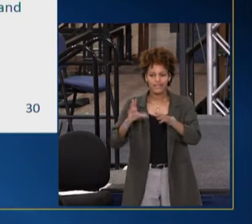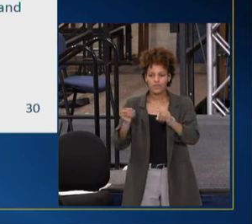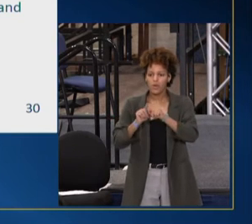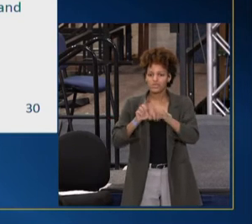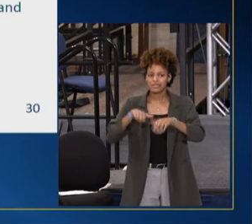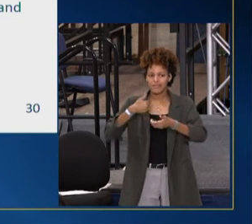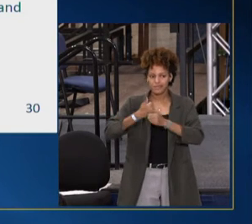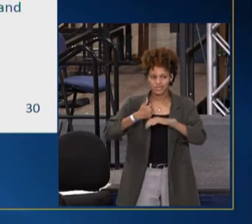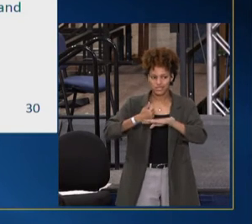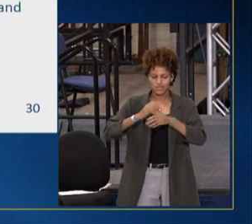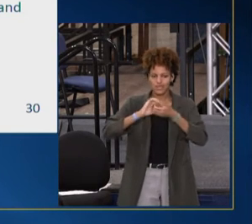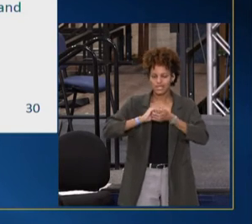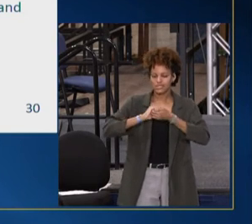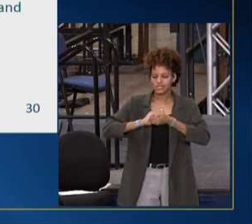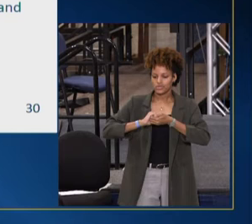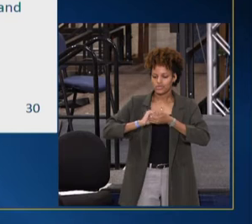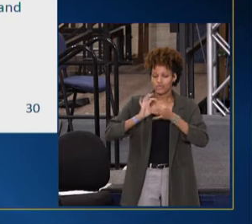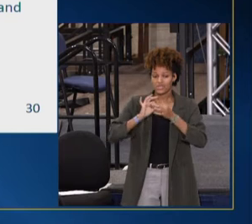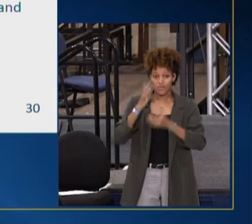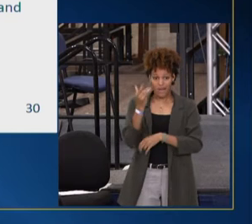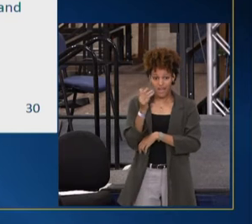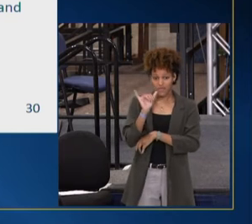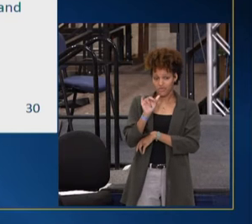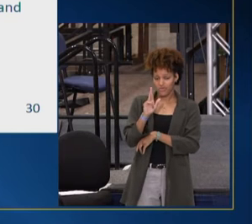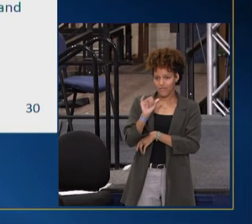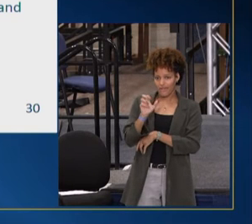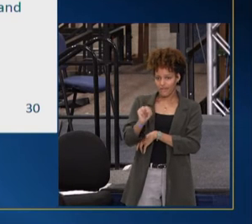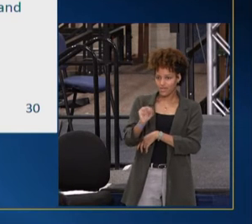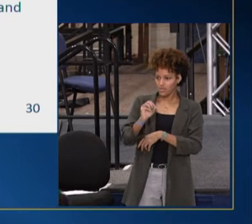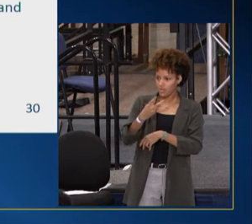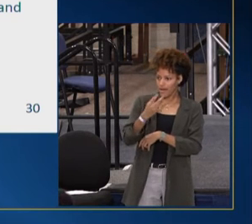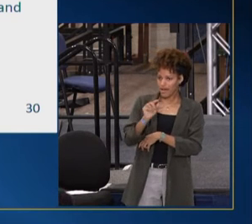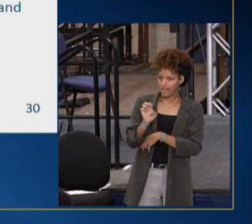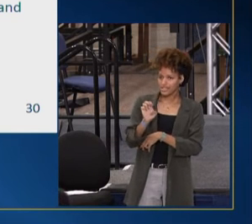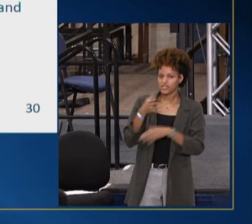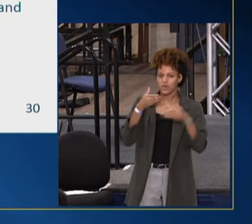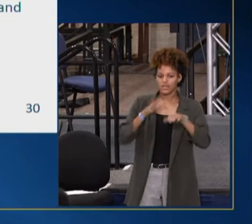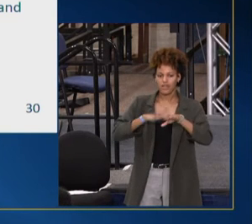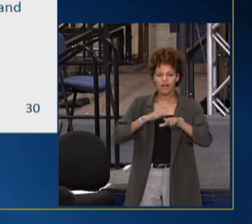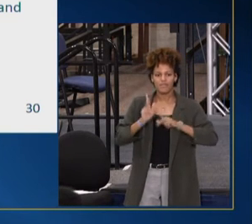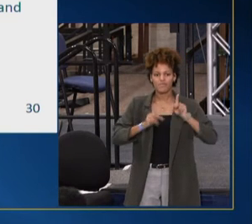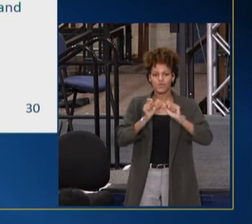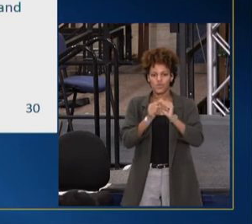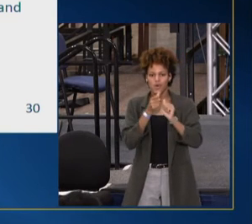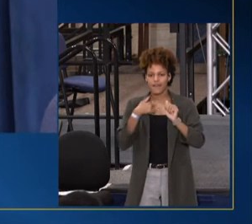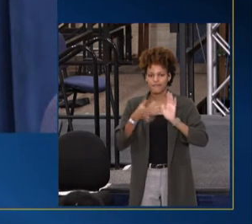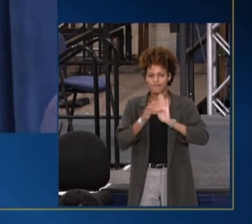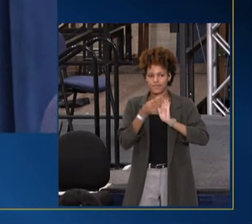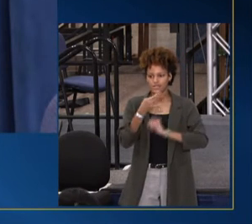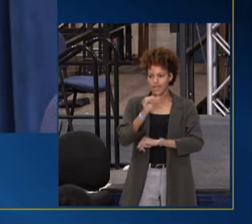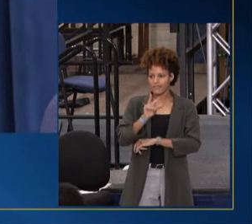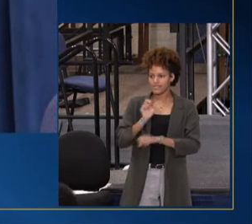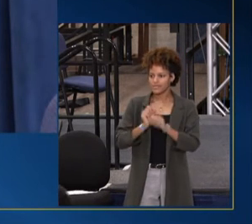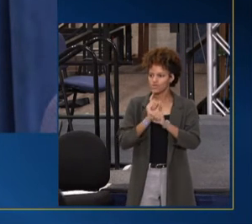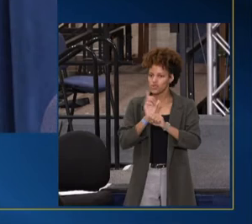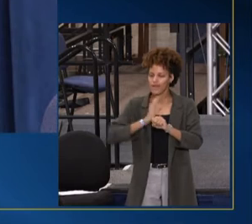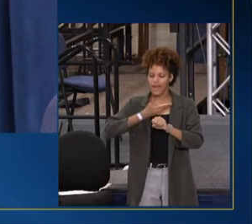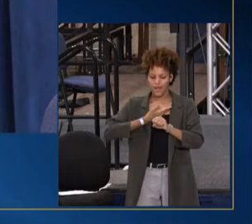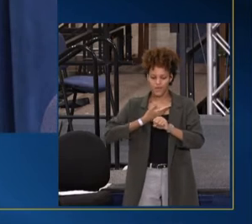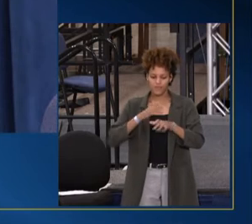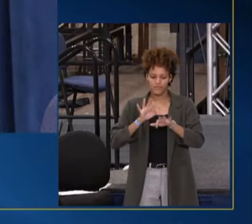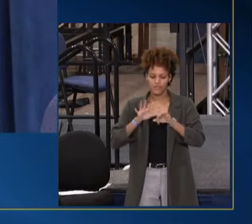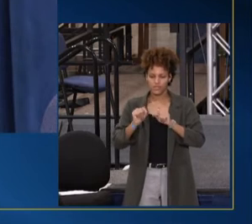relationship, so that we can, because Ryan White is focused on individuals with HIV, using our health center footprint to make sure that we